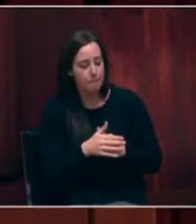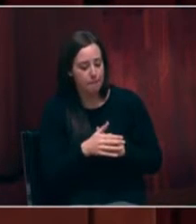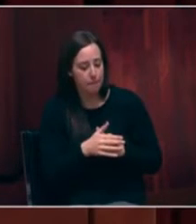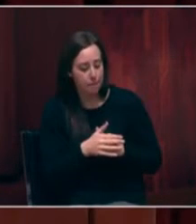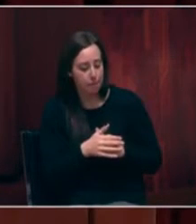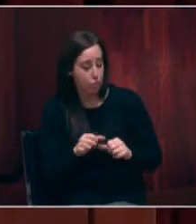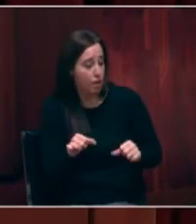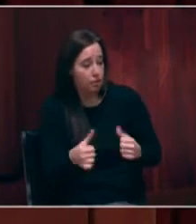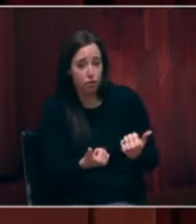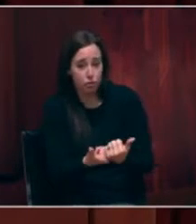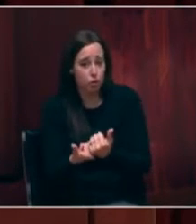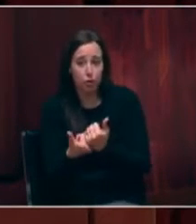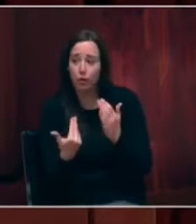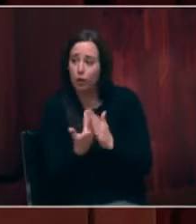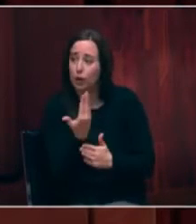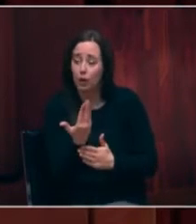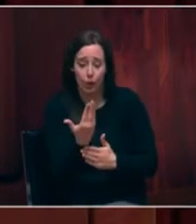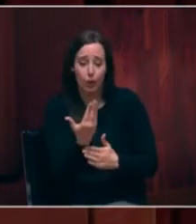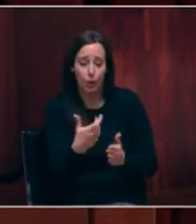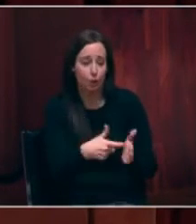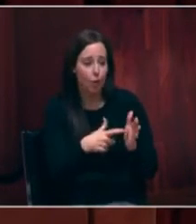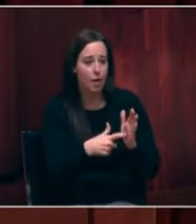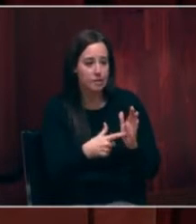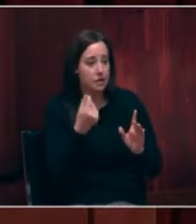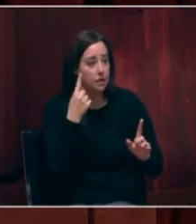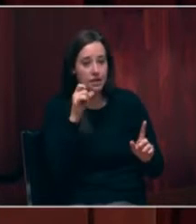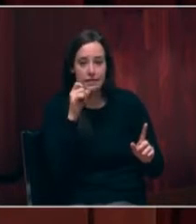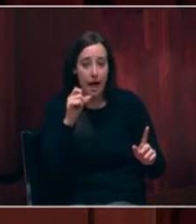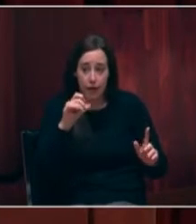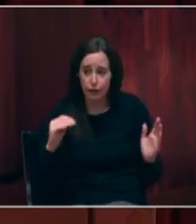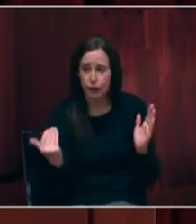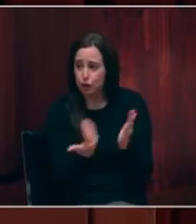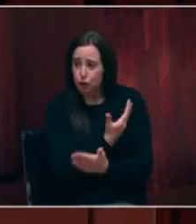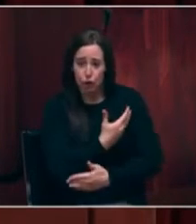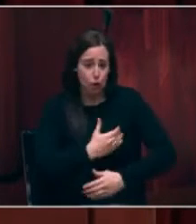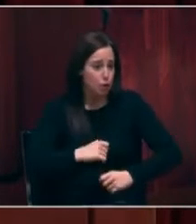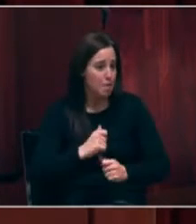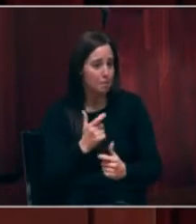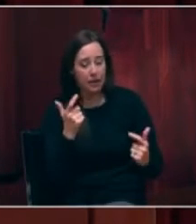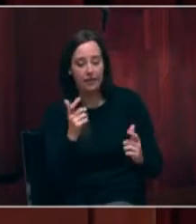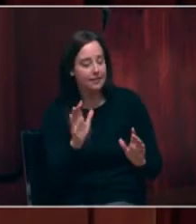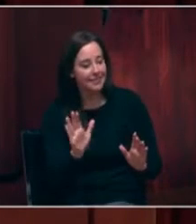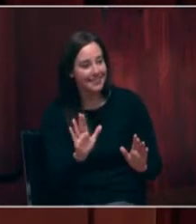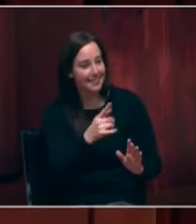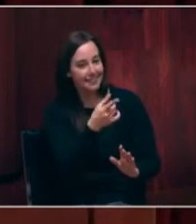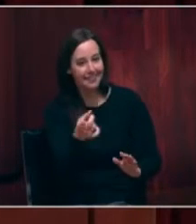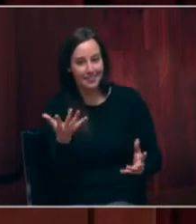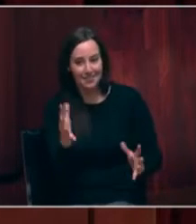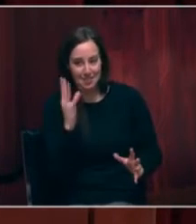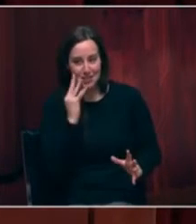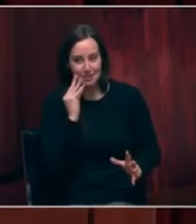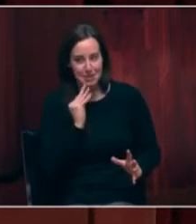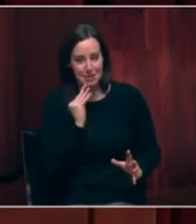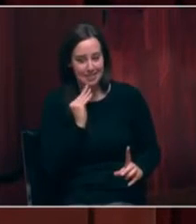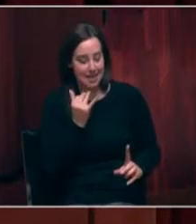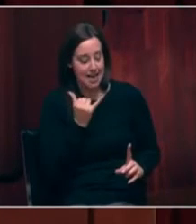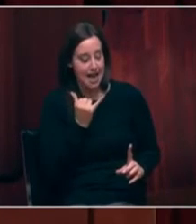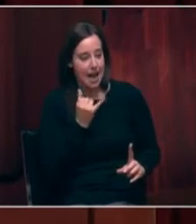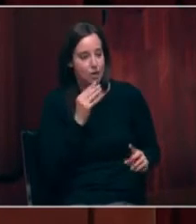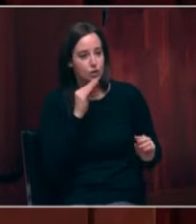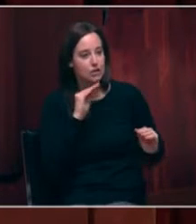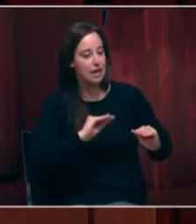requirements. Again, it's not necessarily a big new thing, right? You all have been doing the majority of this. The difference is now it's clearly laid out